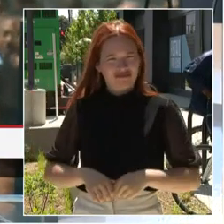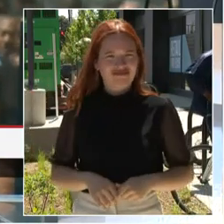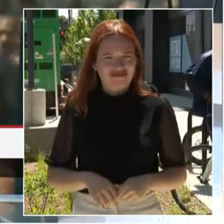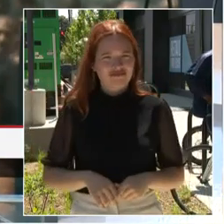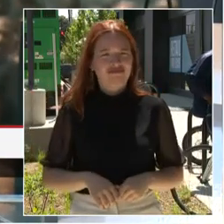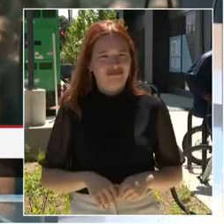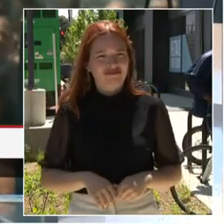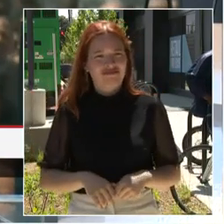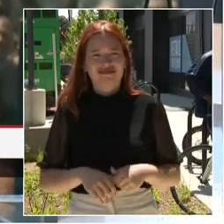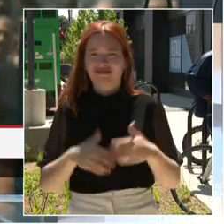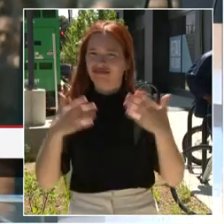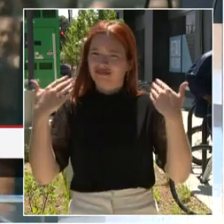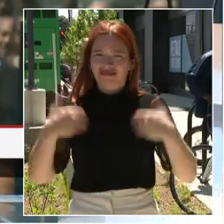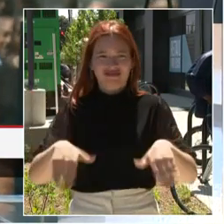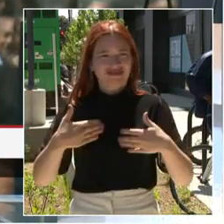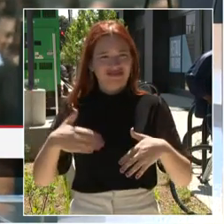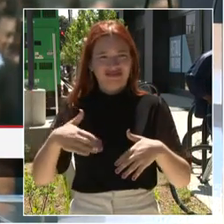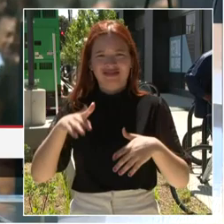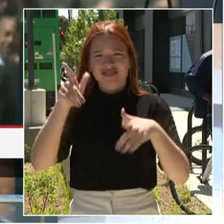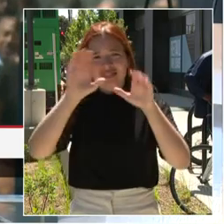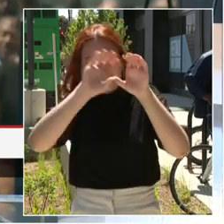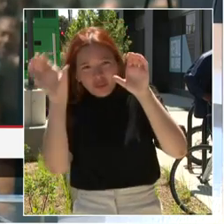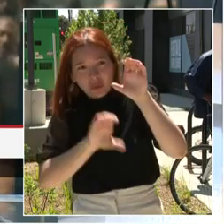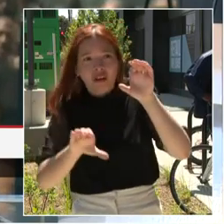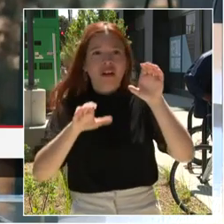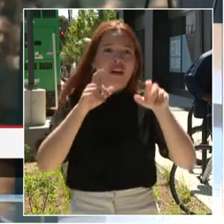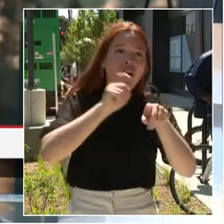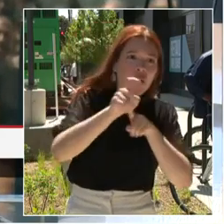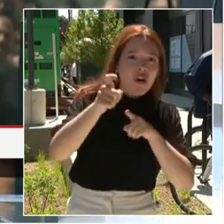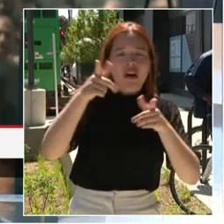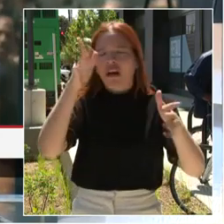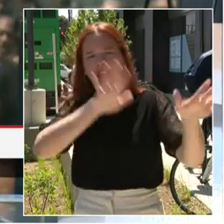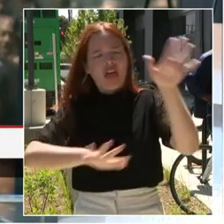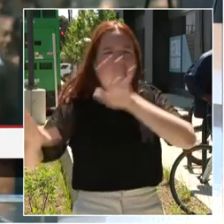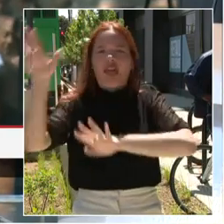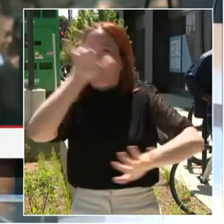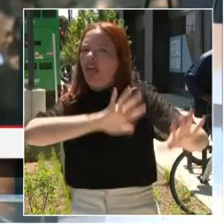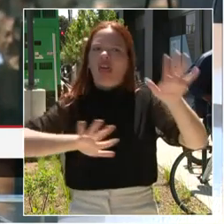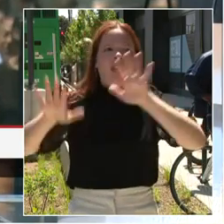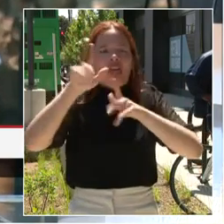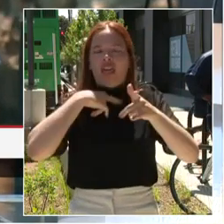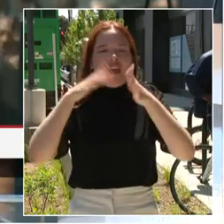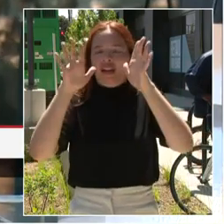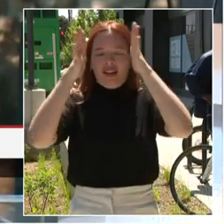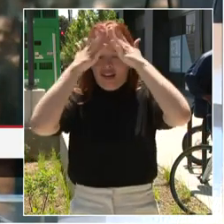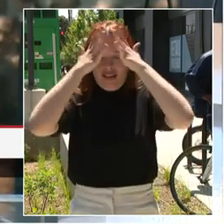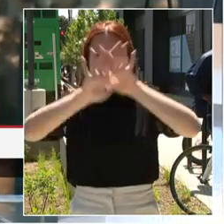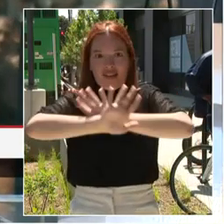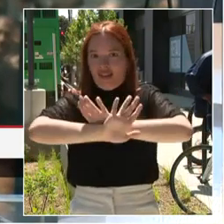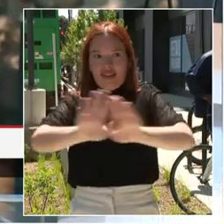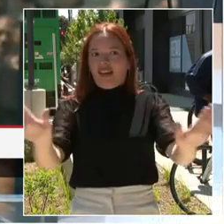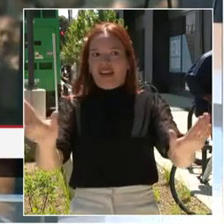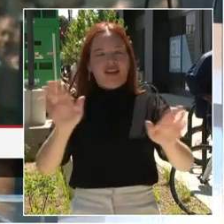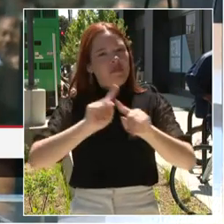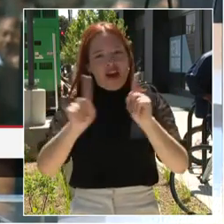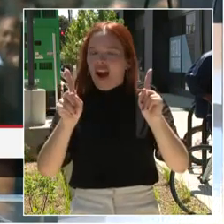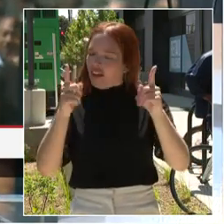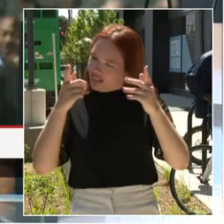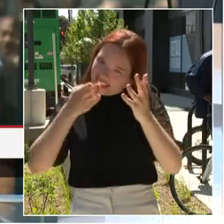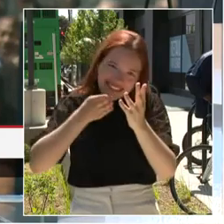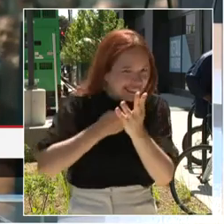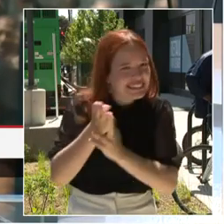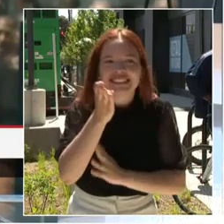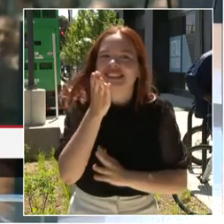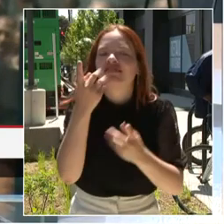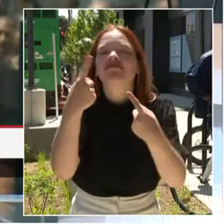Zoom calls in the middle of COVID, not knowing where the world was going, and still committing to see this project through. A little bit about the Urban Investment